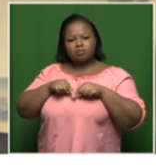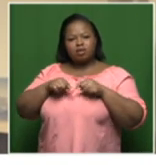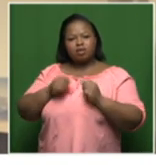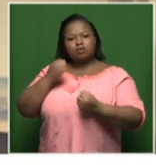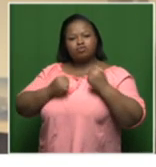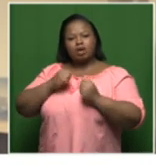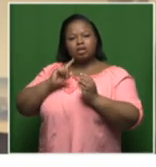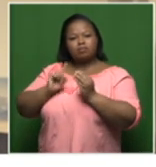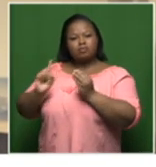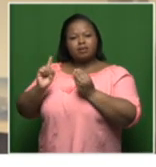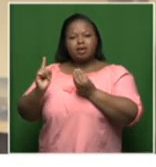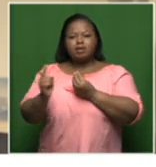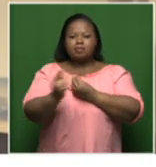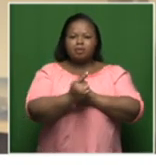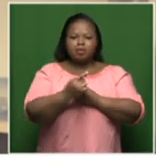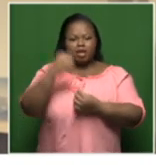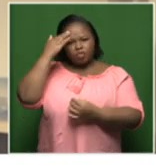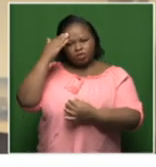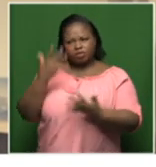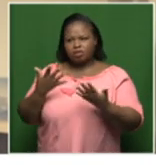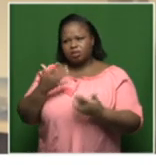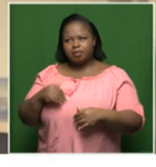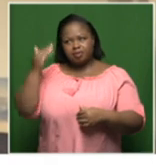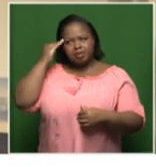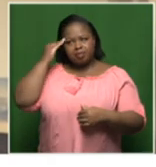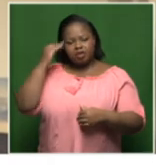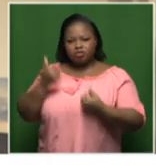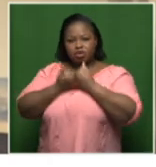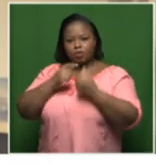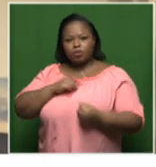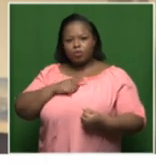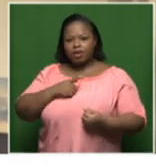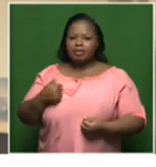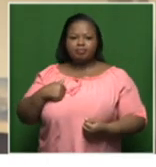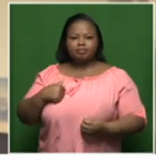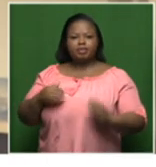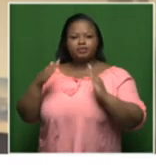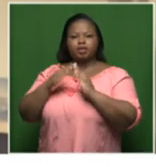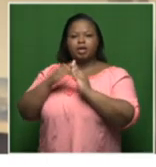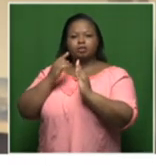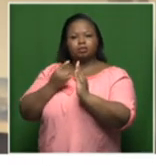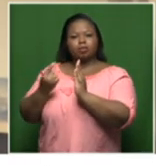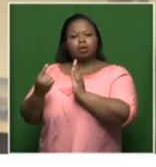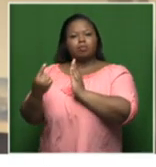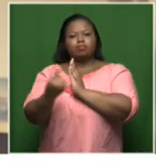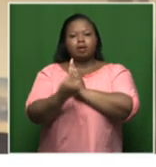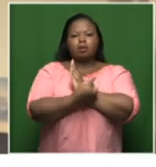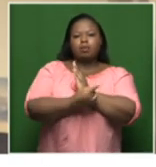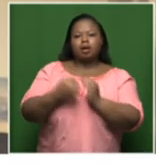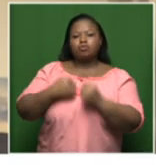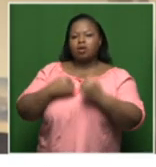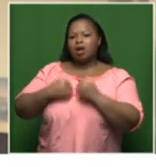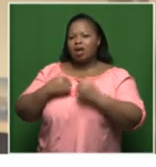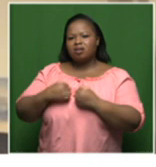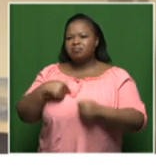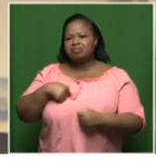me thinking with the lockdown. I thought this would be the ultimate mental challenge. I'm not one for running around and around in circles. And I guess I